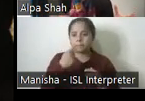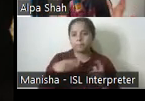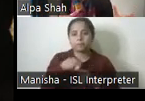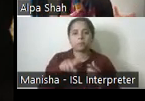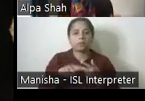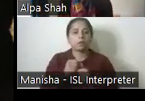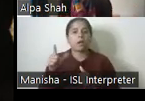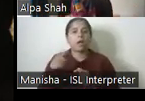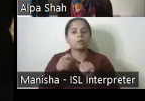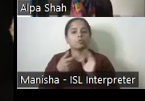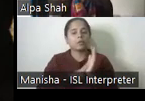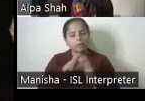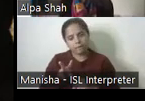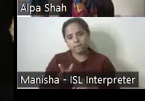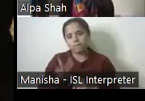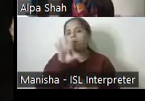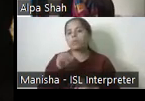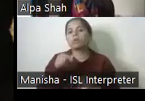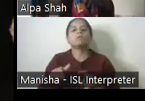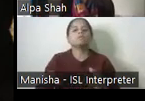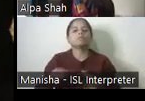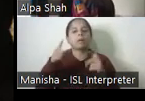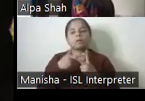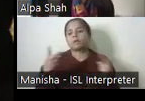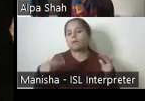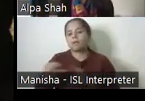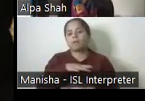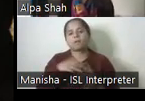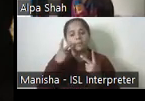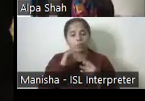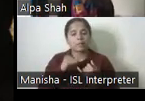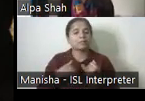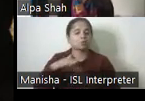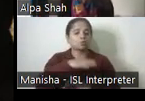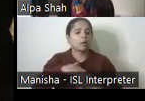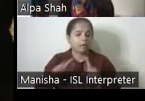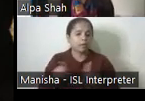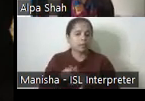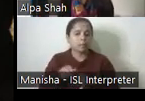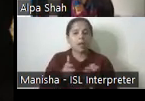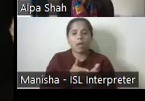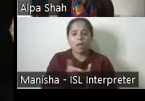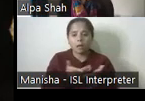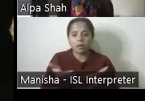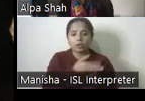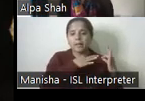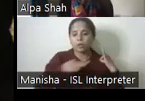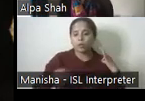egalitarian values in the hills and forests than amongst the plains, plain societies, agricultural plains, caste society.